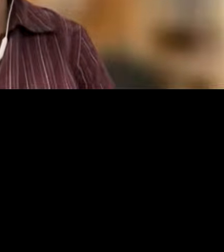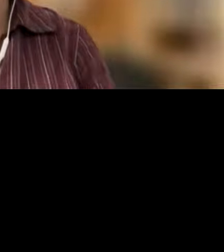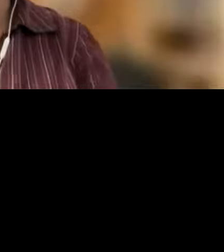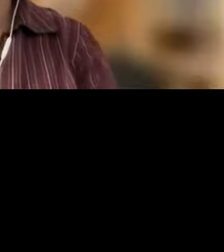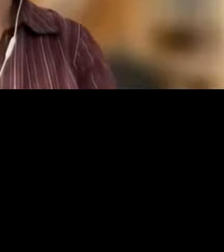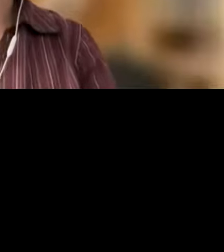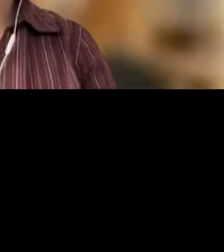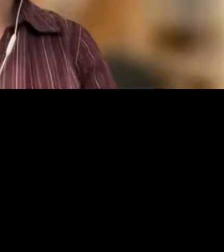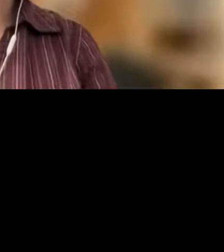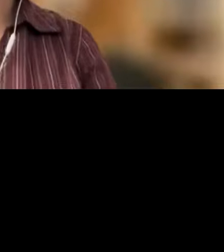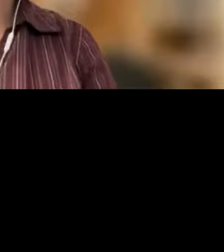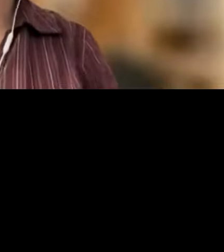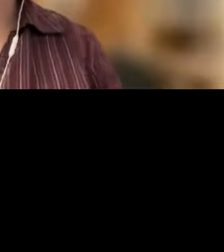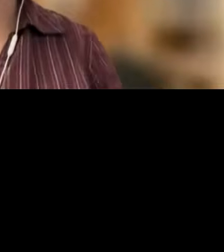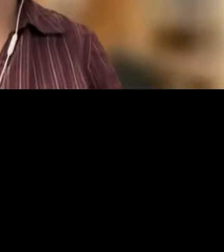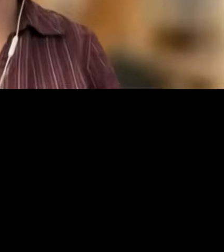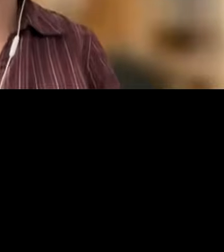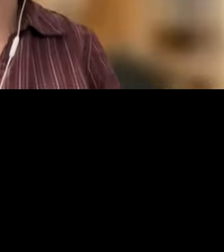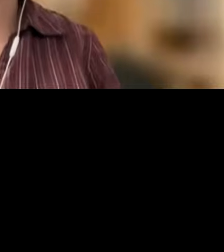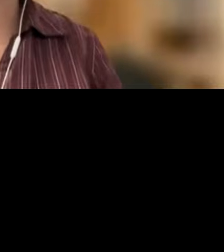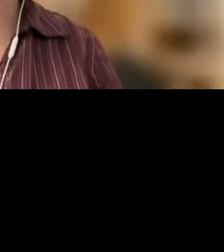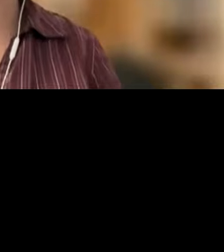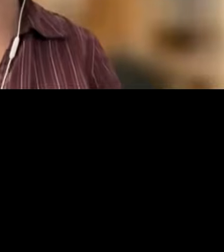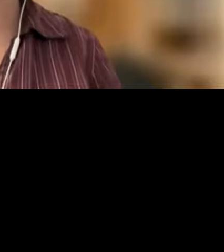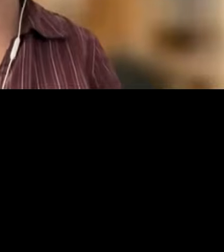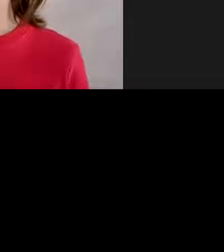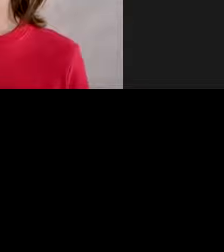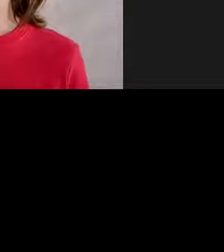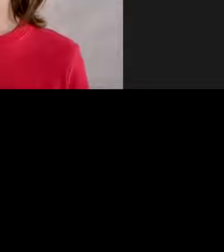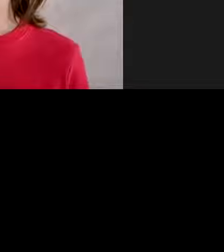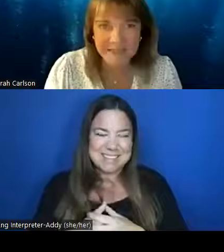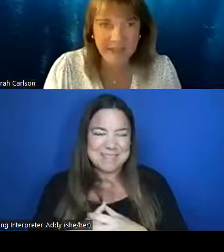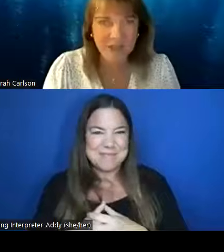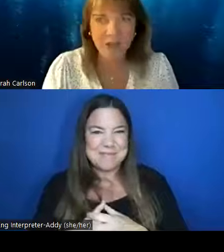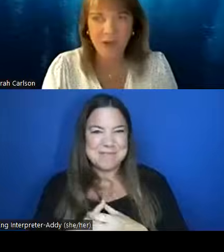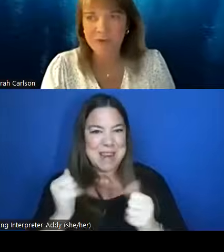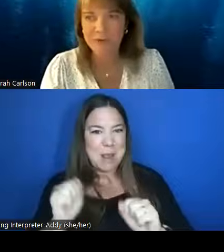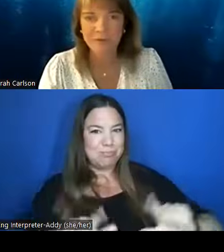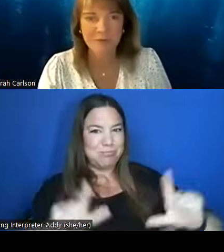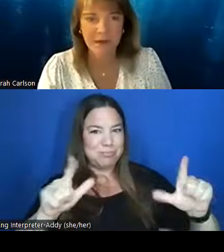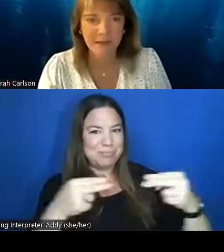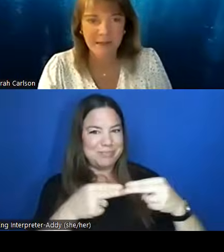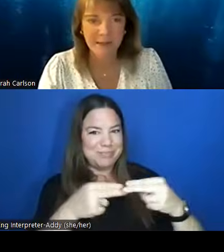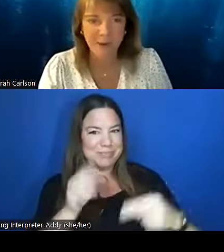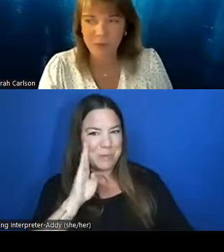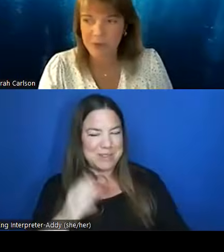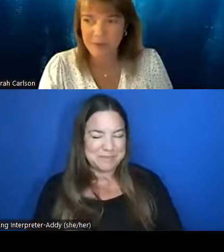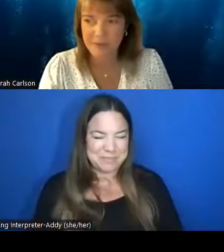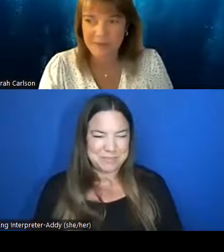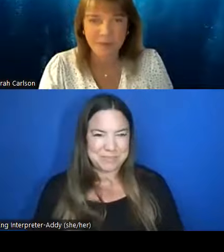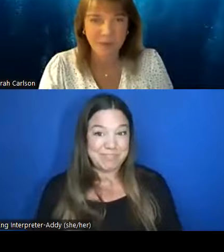Great. Thank you, Laura, for that very warm introduction. I'm going to get my slideshow running, I